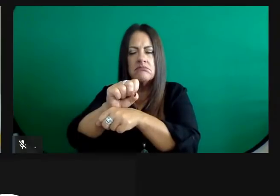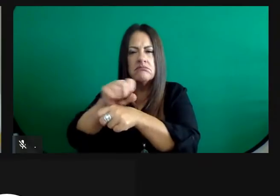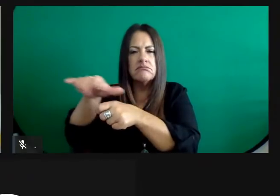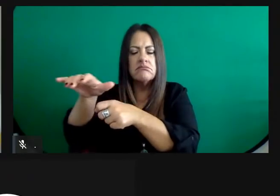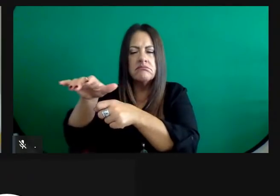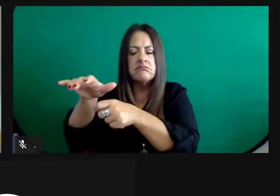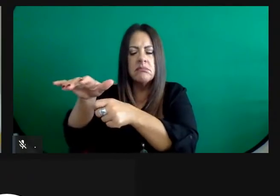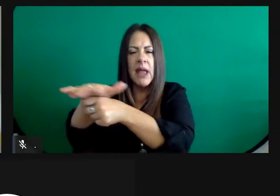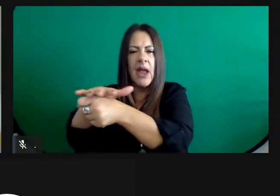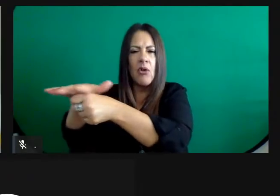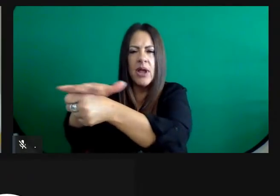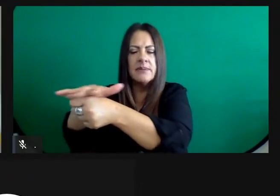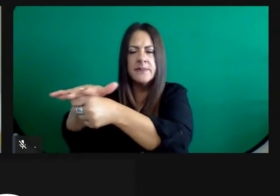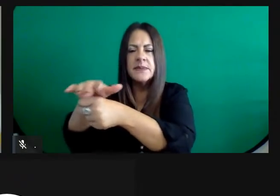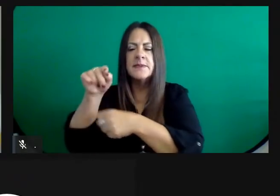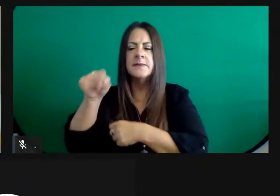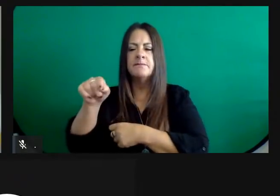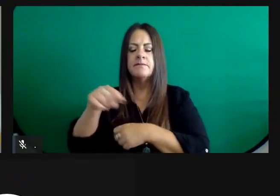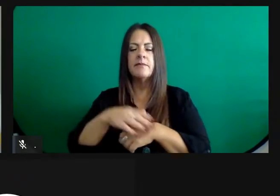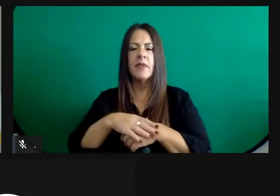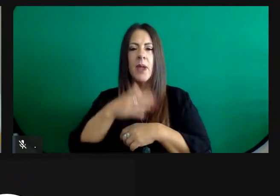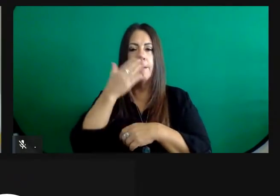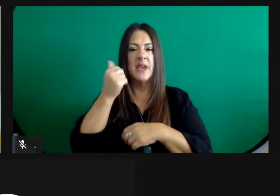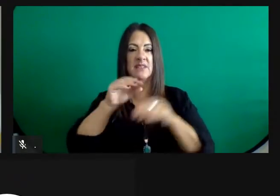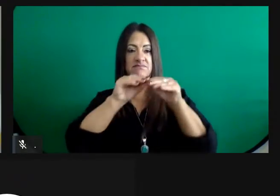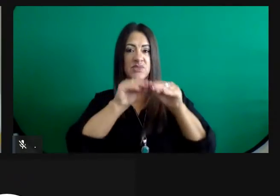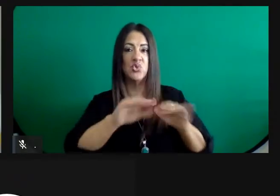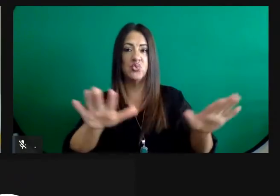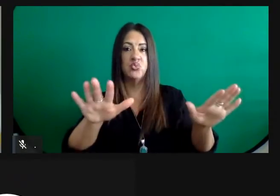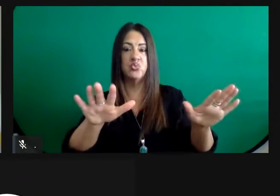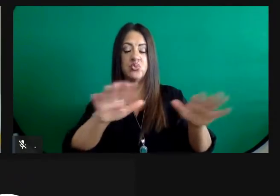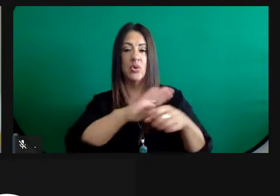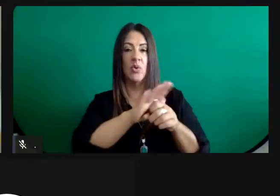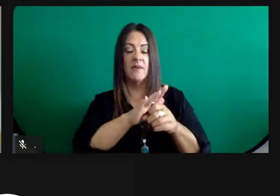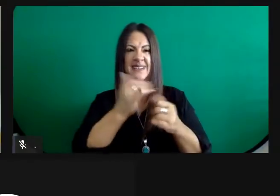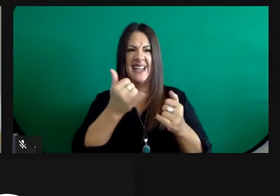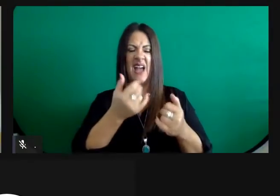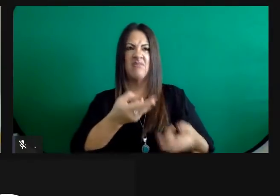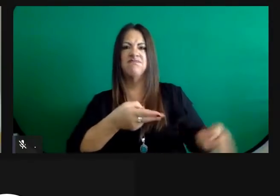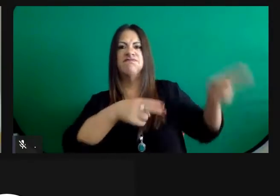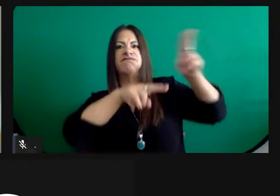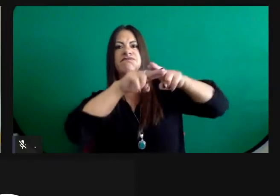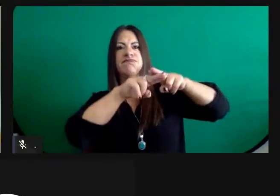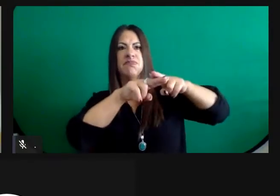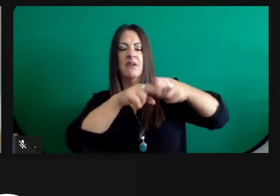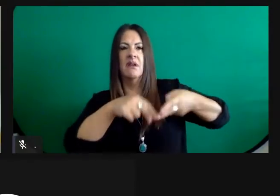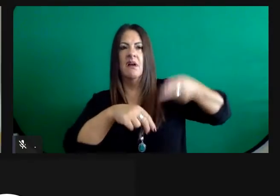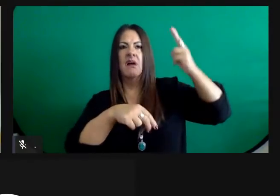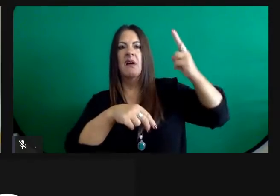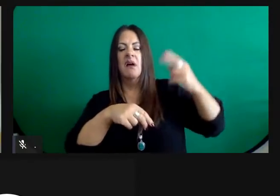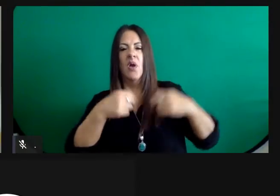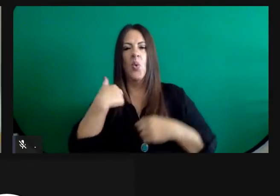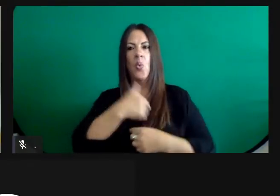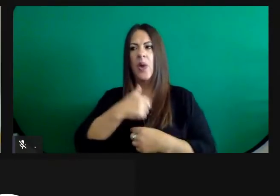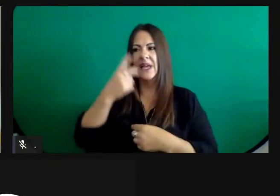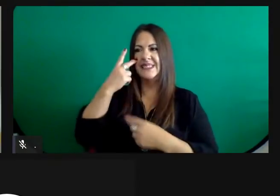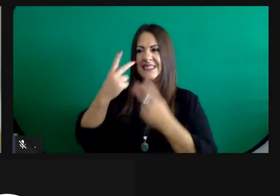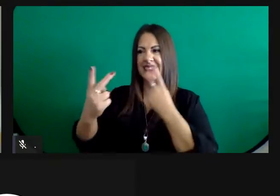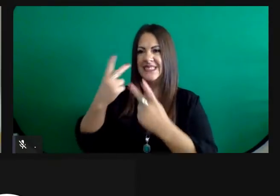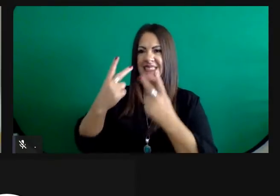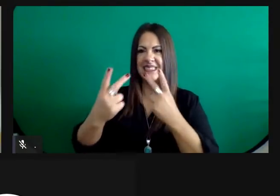transmission, especially now, is higher. We've seen it. What happens in the community is going to